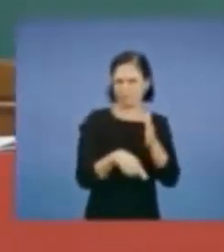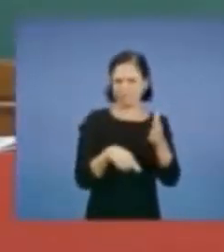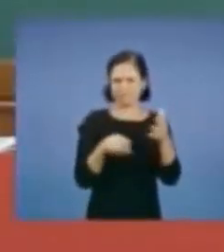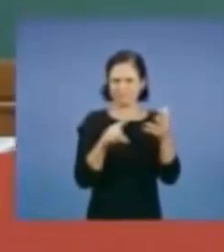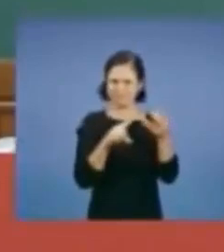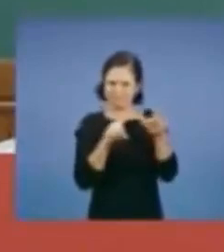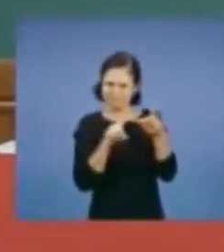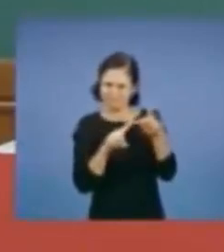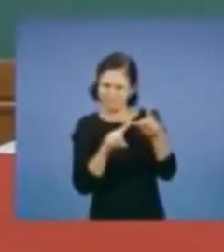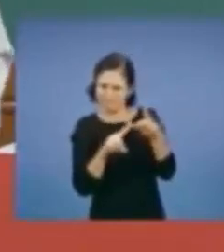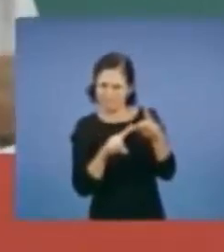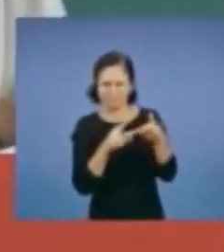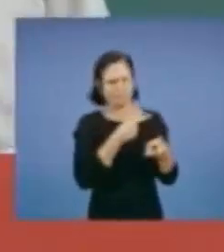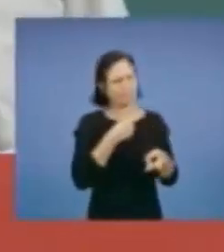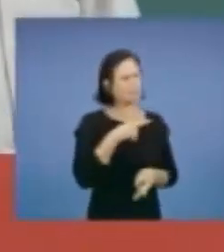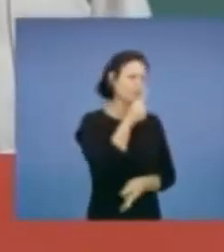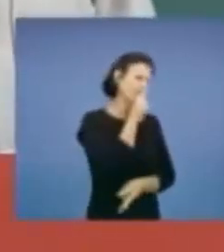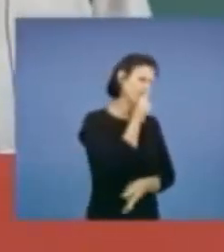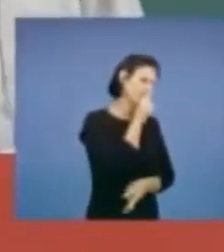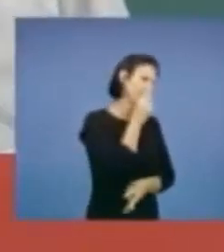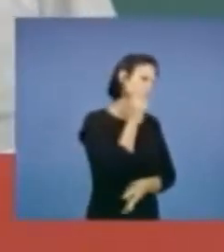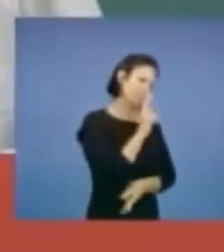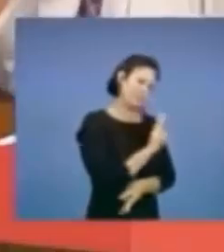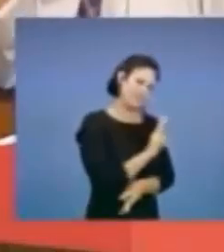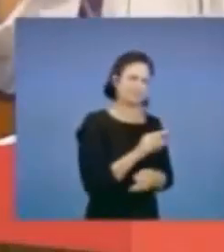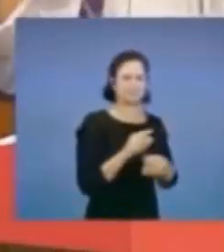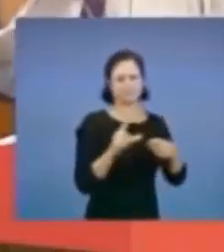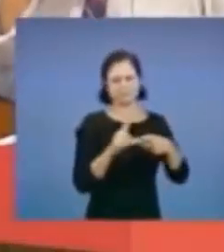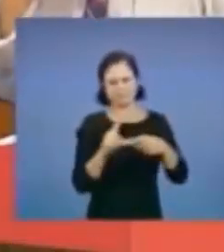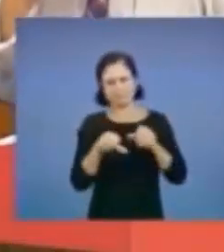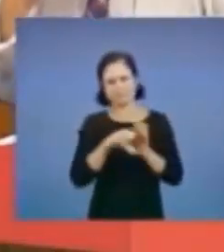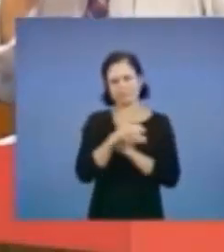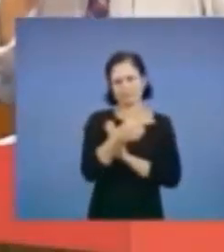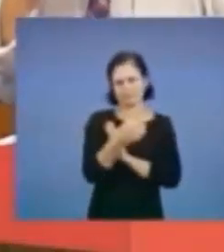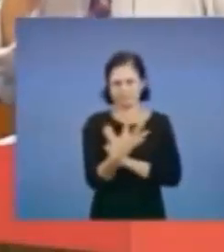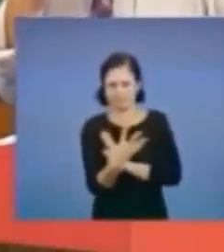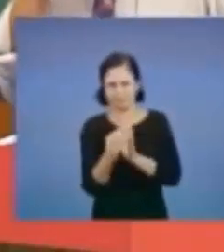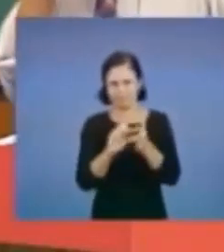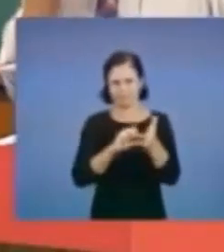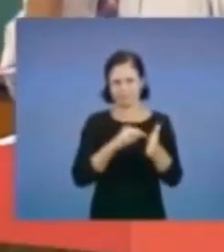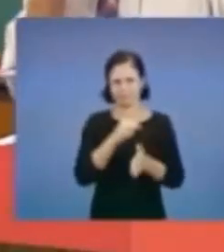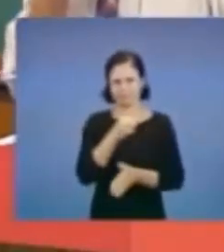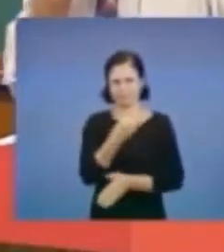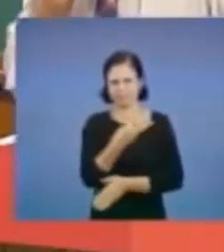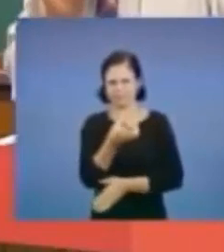last one. Please, Pastor Jesus is going to read. Luke 24,